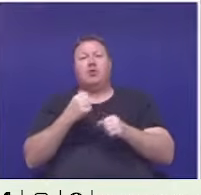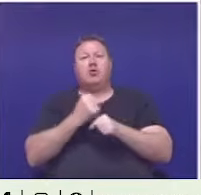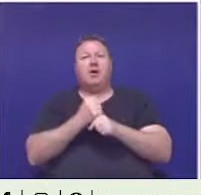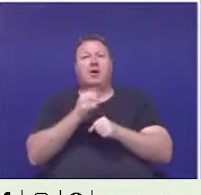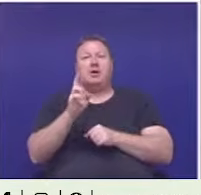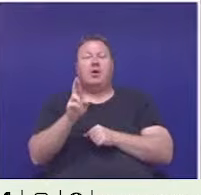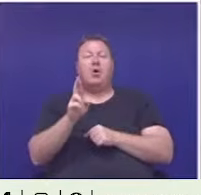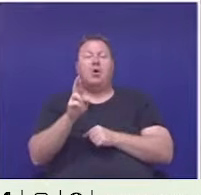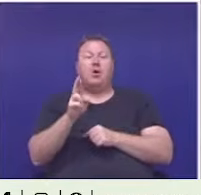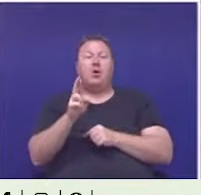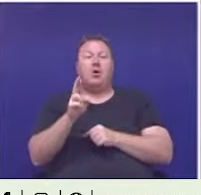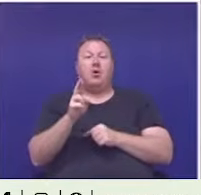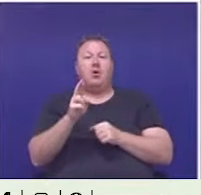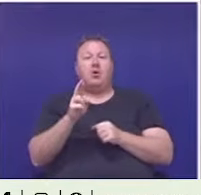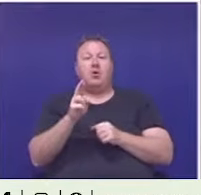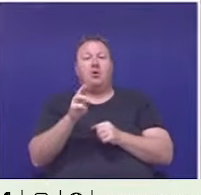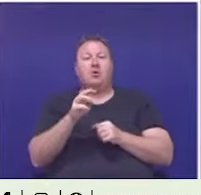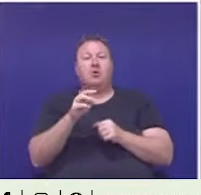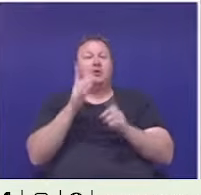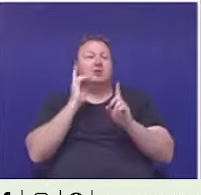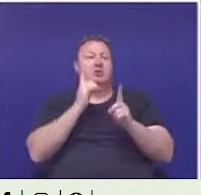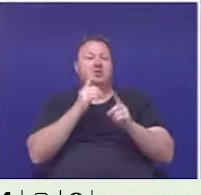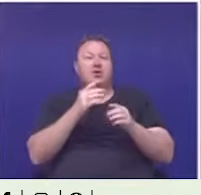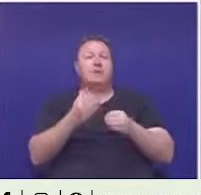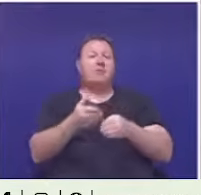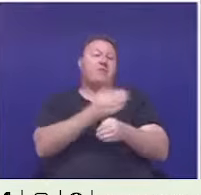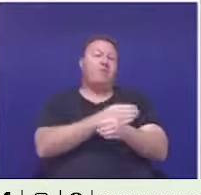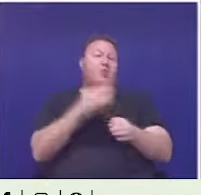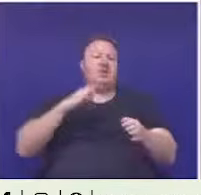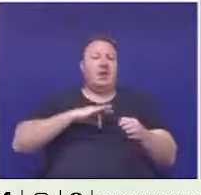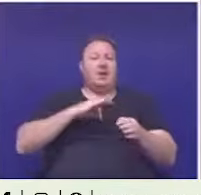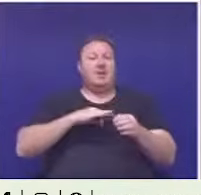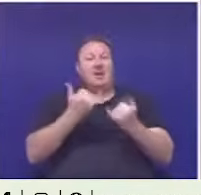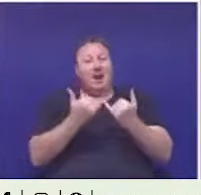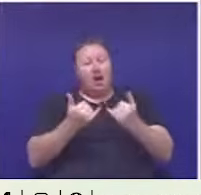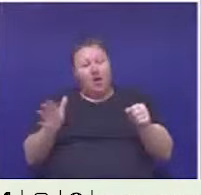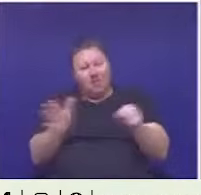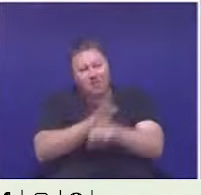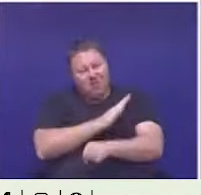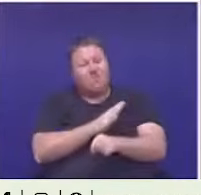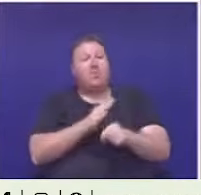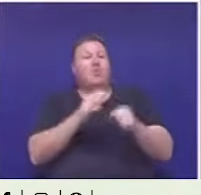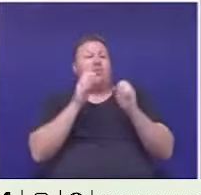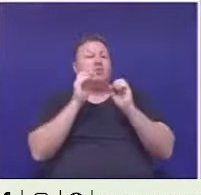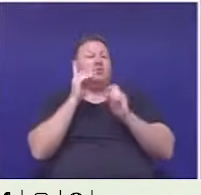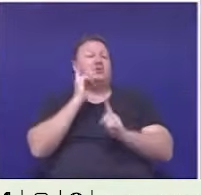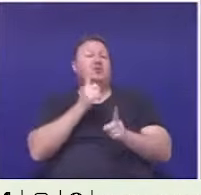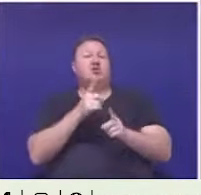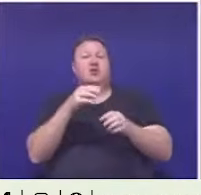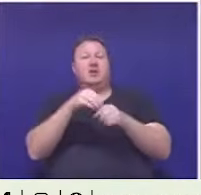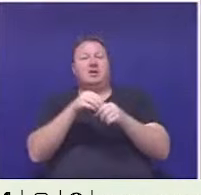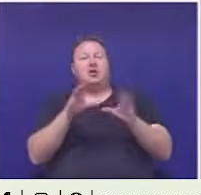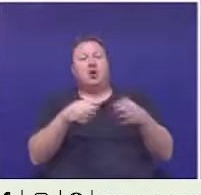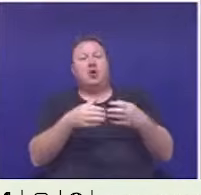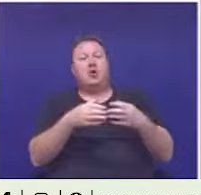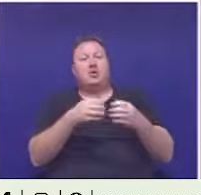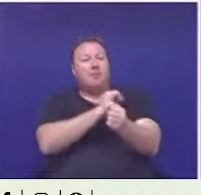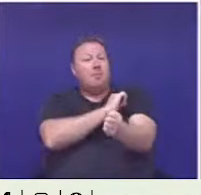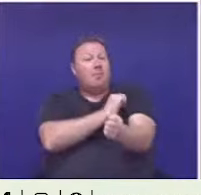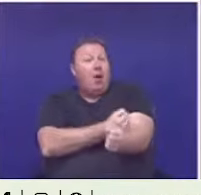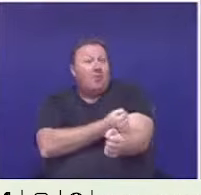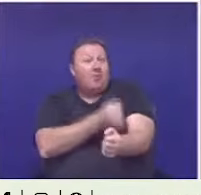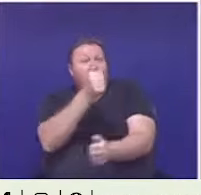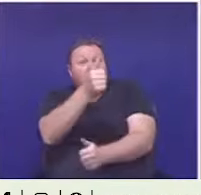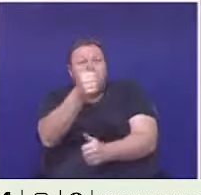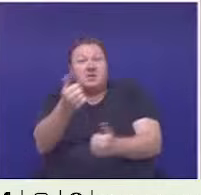earn a stipend will now become a fully fledged educator in the classroom. Firstly, that's powerful for